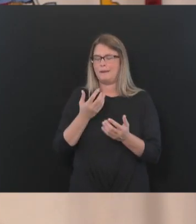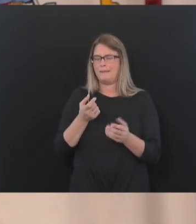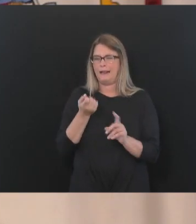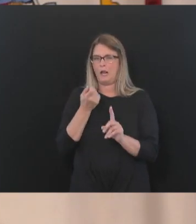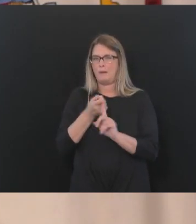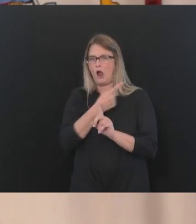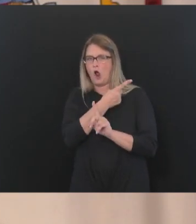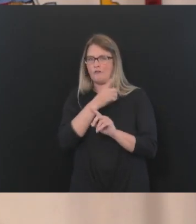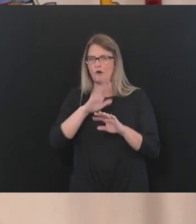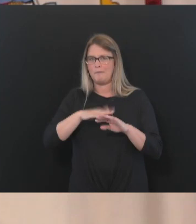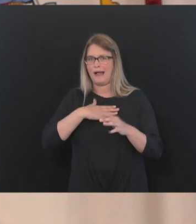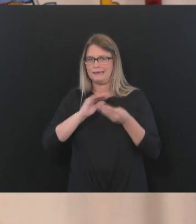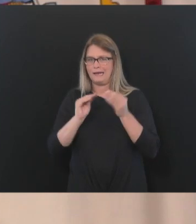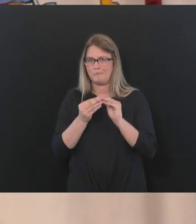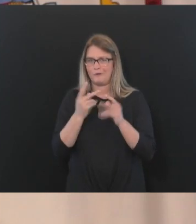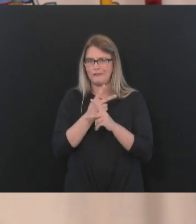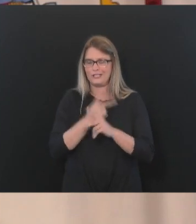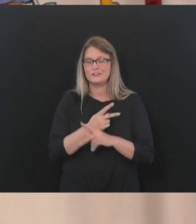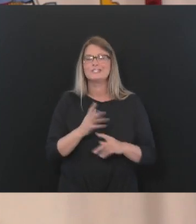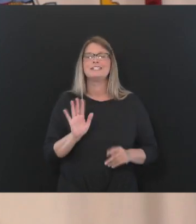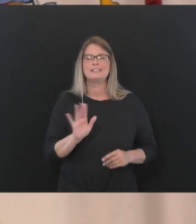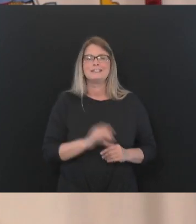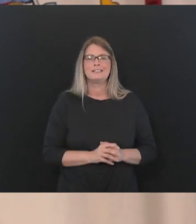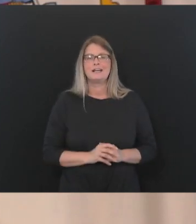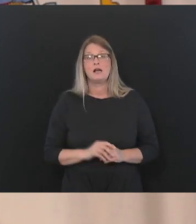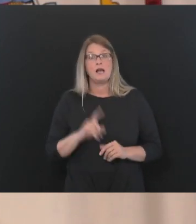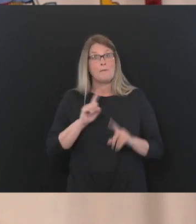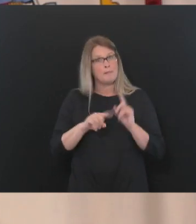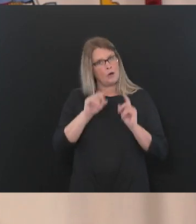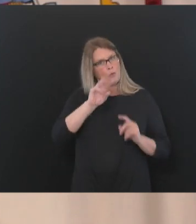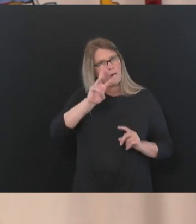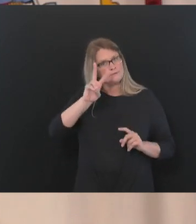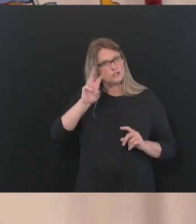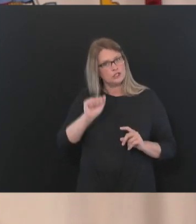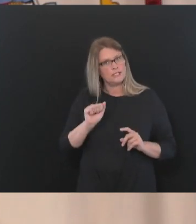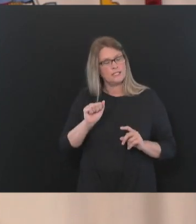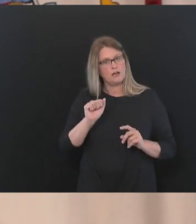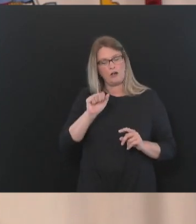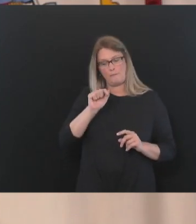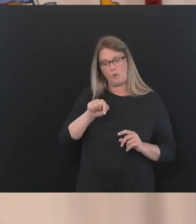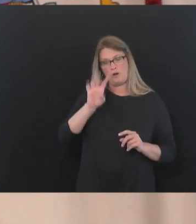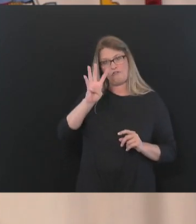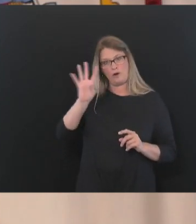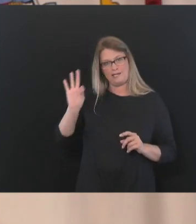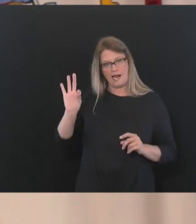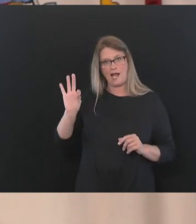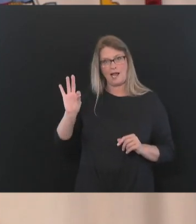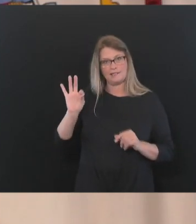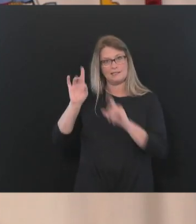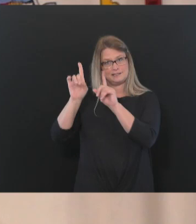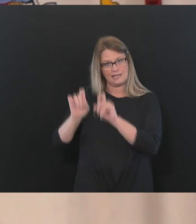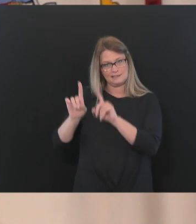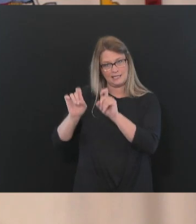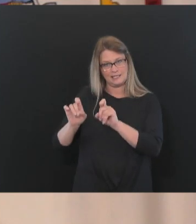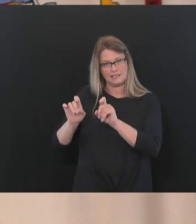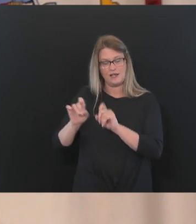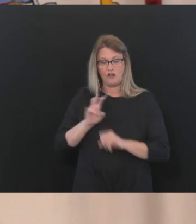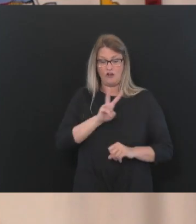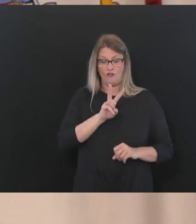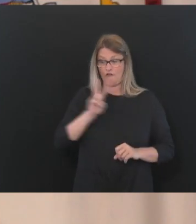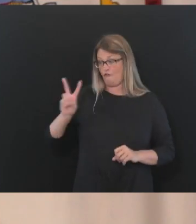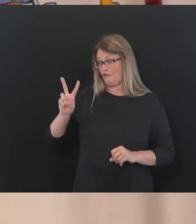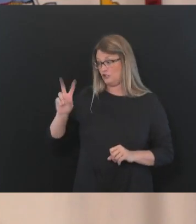on what I'm reporting to you. But West Virginia's at 49 on the testing. Virginia's